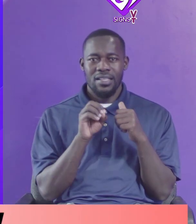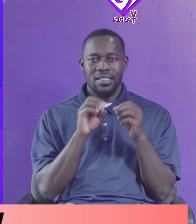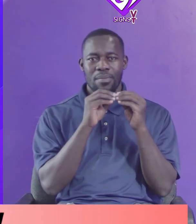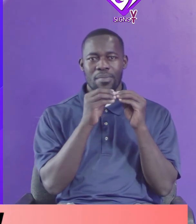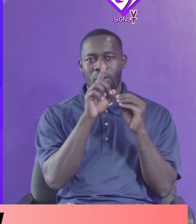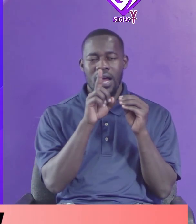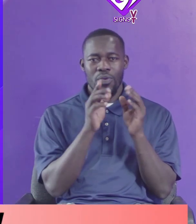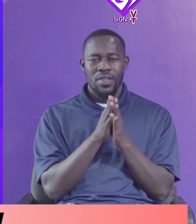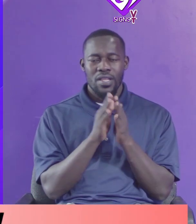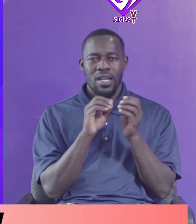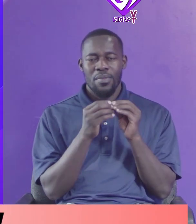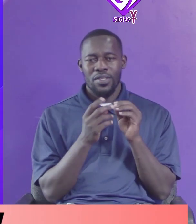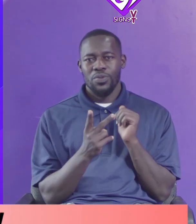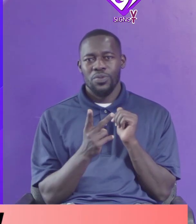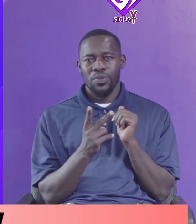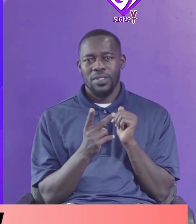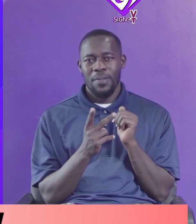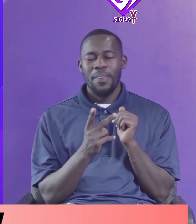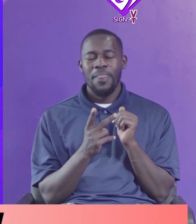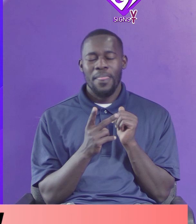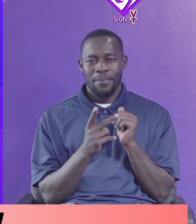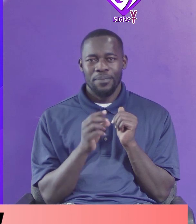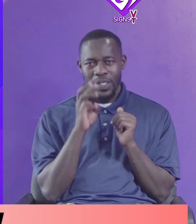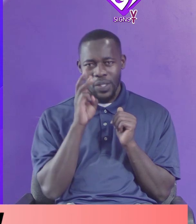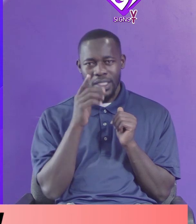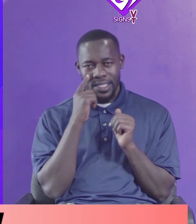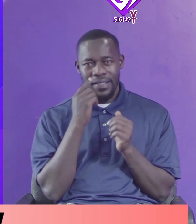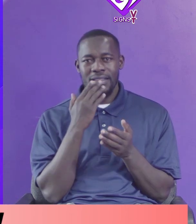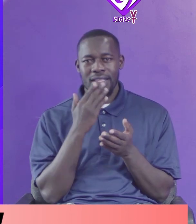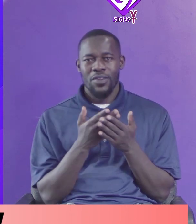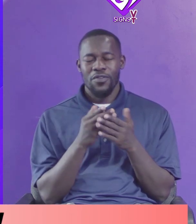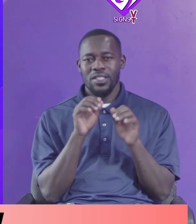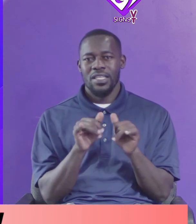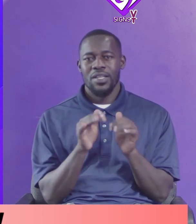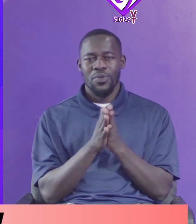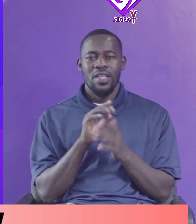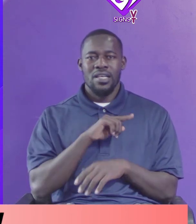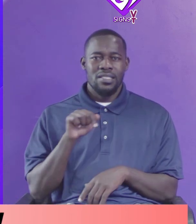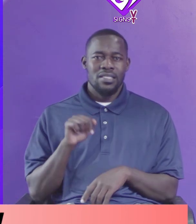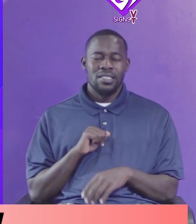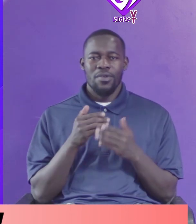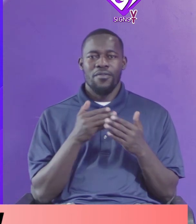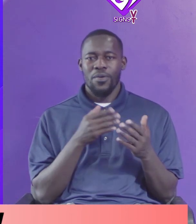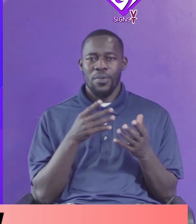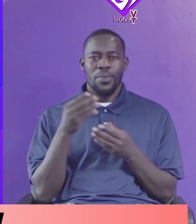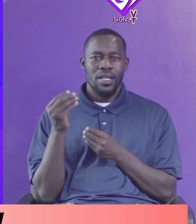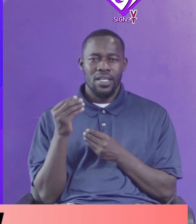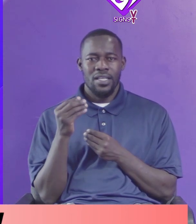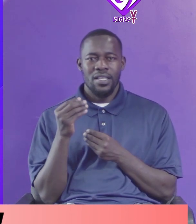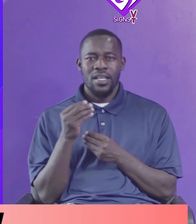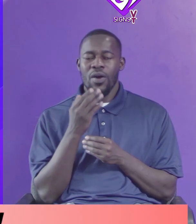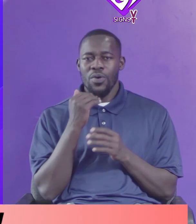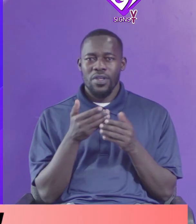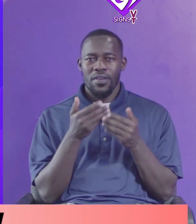2. And it will be interesting to see how this pans out. But then again, thank you so much for staying with us. But before I leave you, I just want to give you some